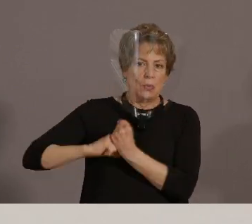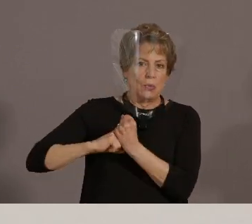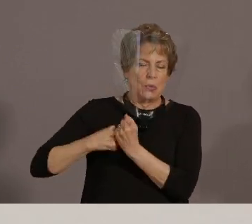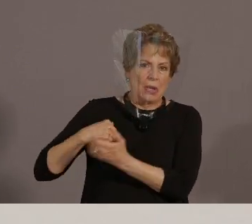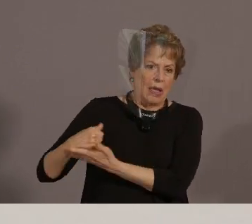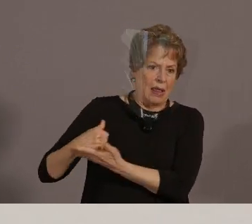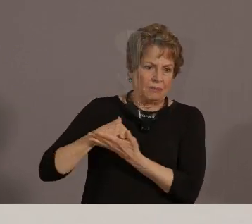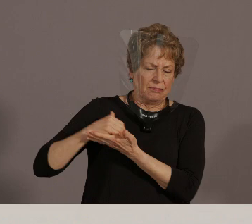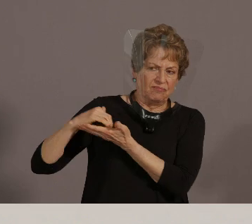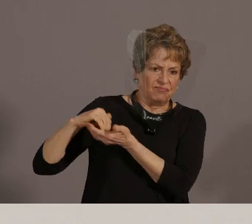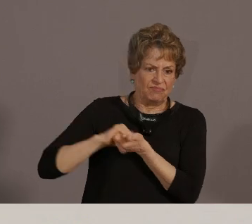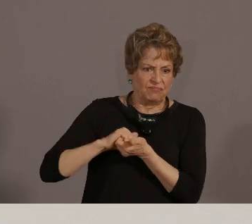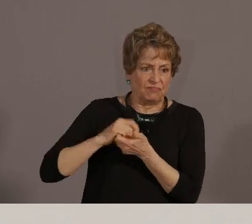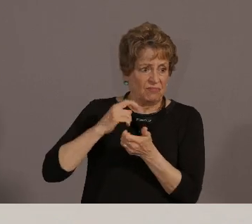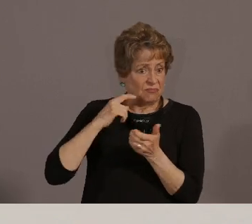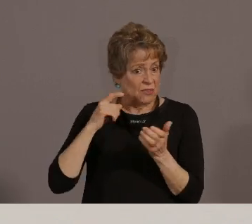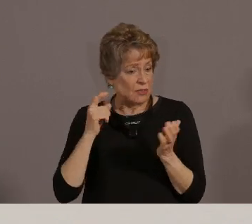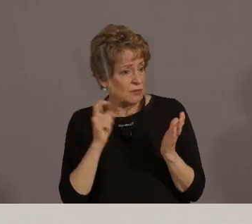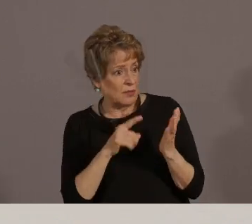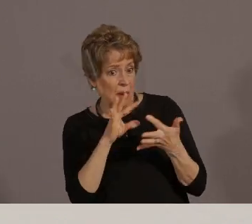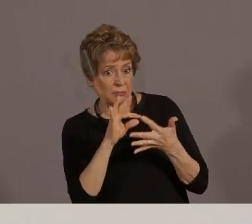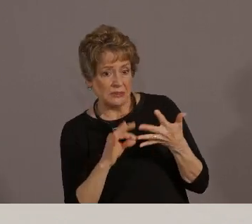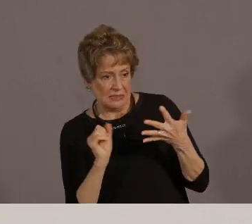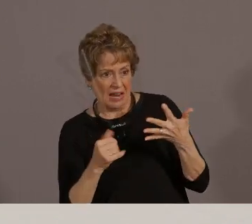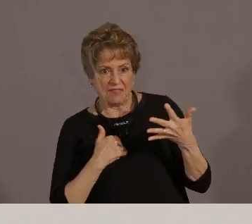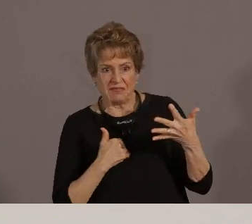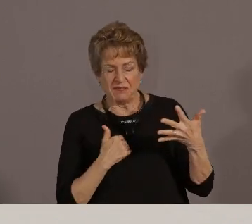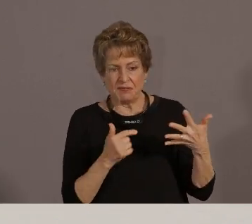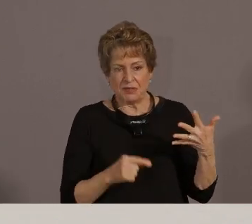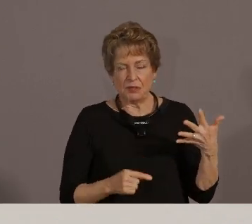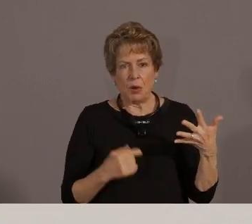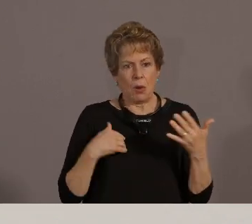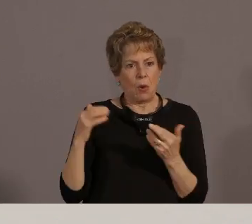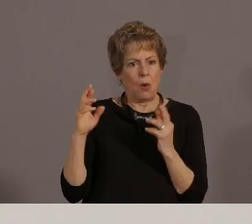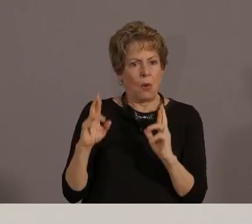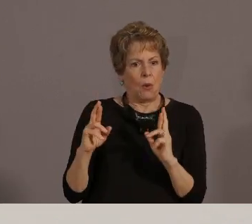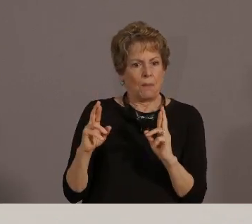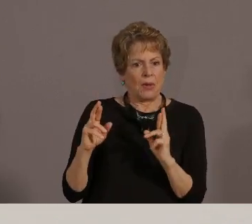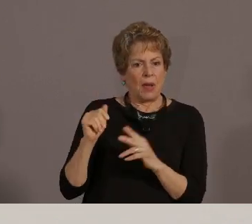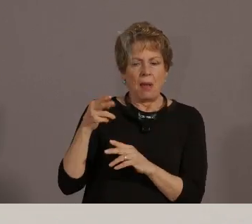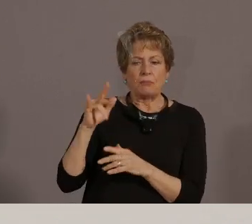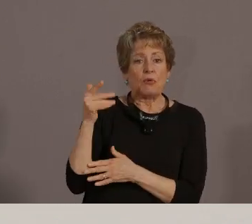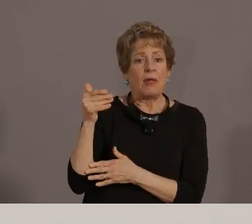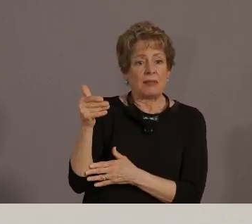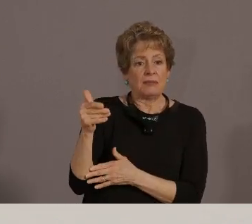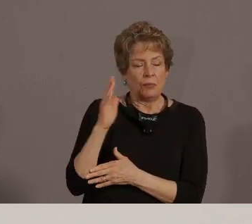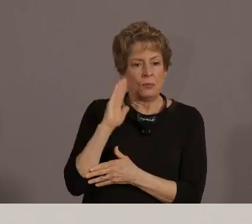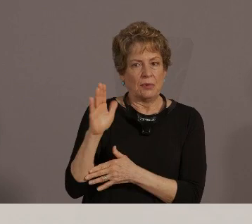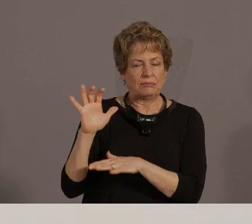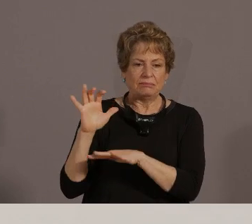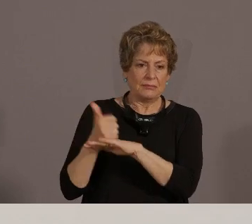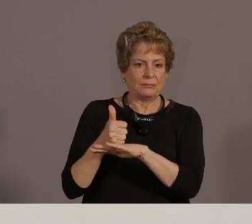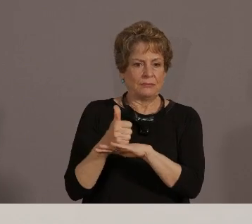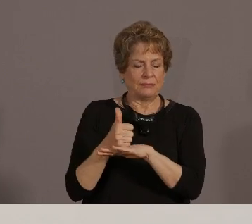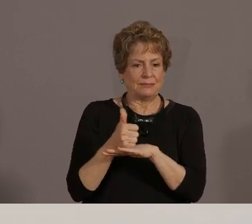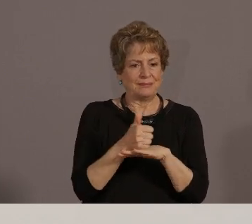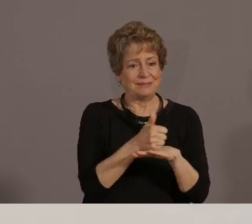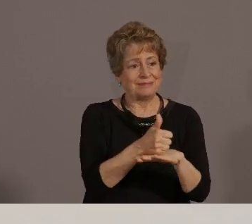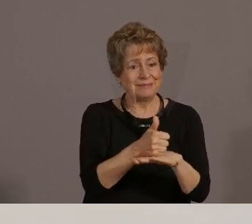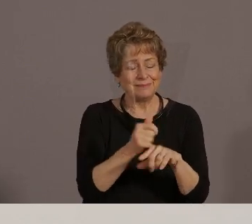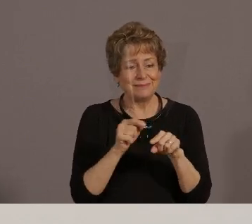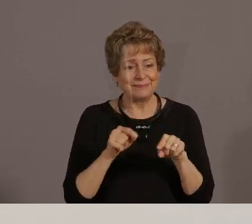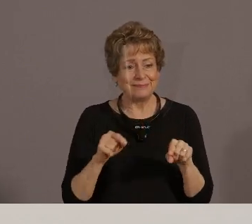we're hoping to get those set up in April so that there's very little time that we are only operating an overnight. But even if